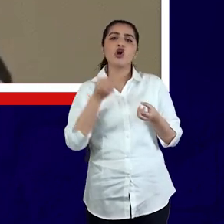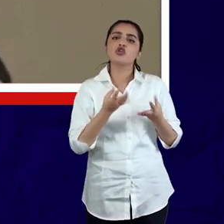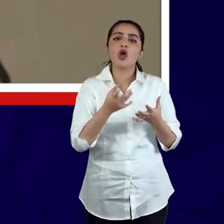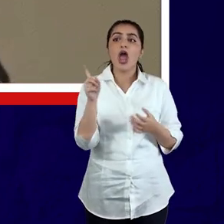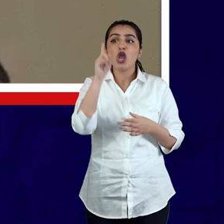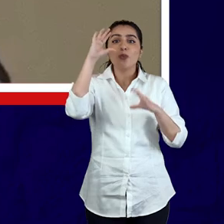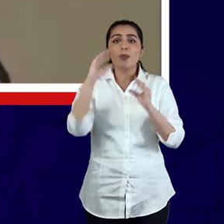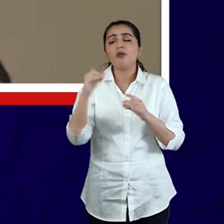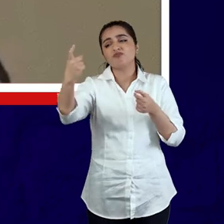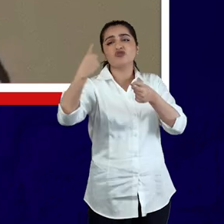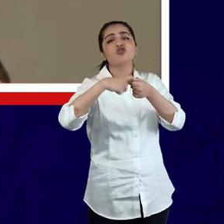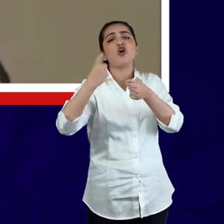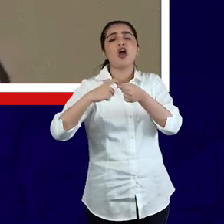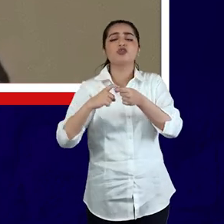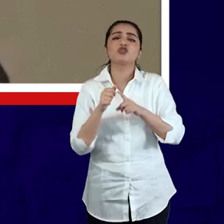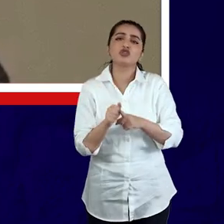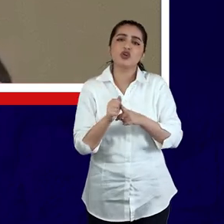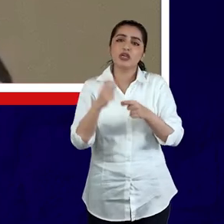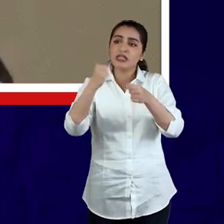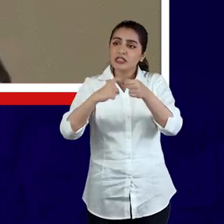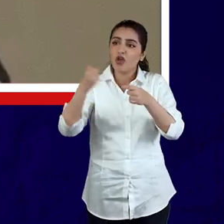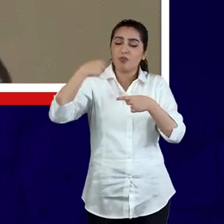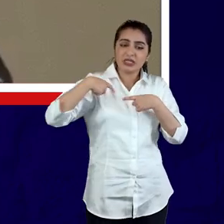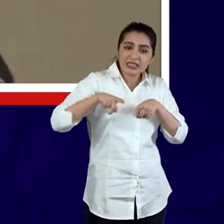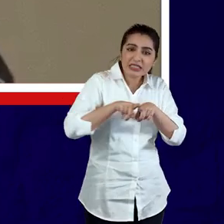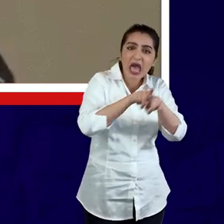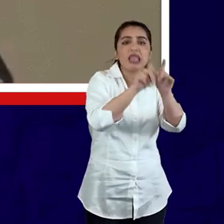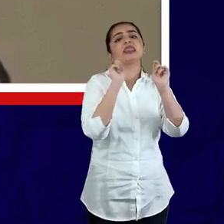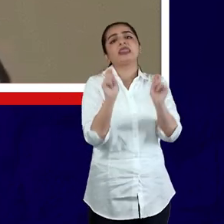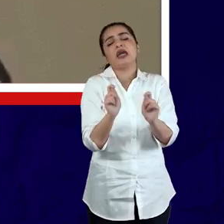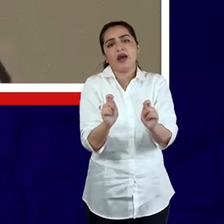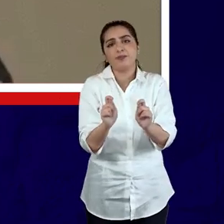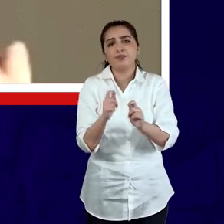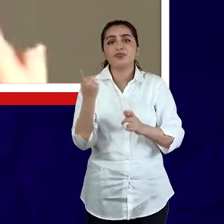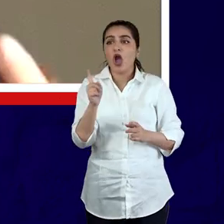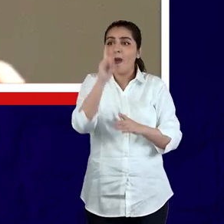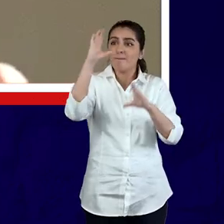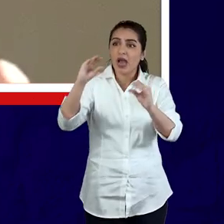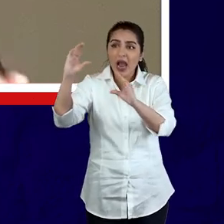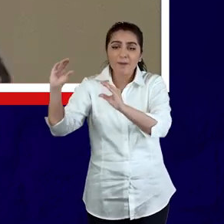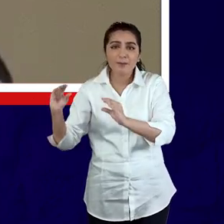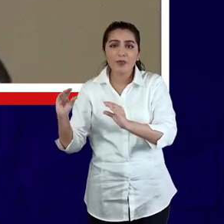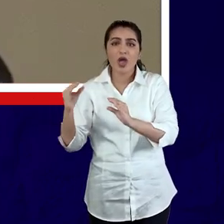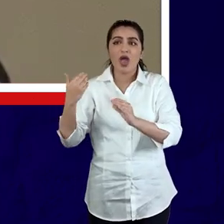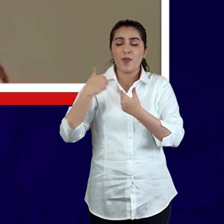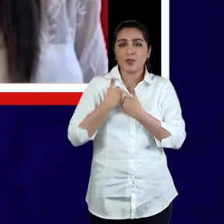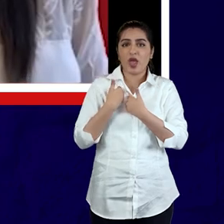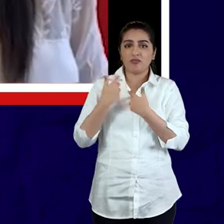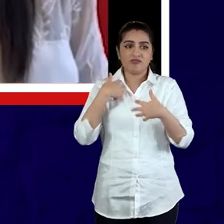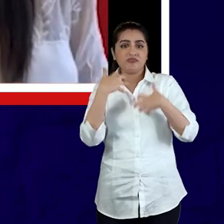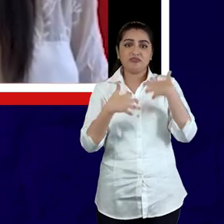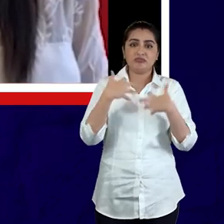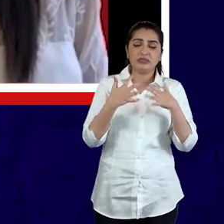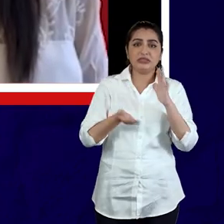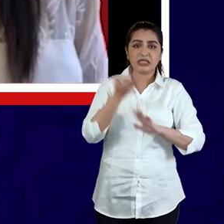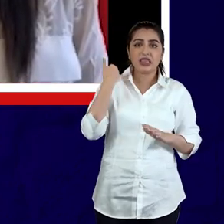young people to be part of this. They have to drive this, because people of my generation can only do so much, and my generation is not